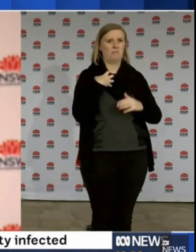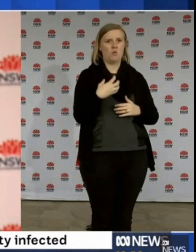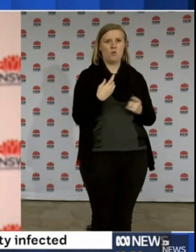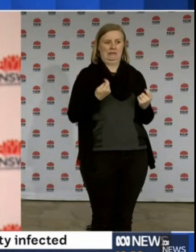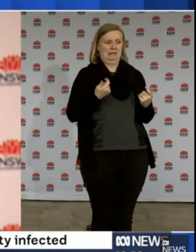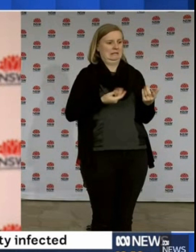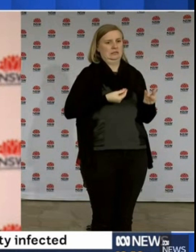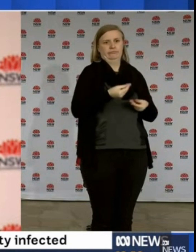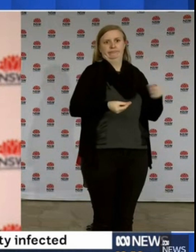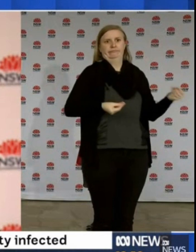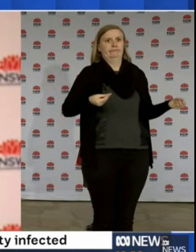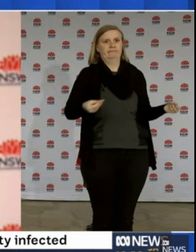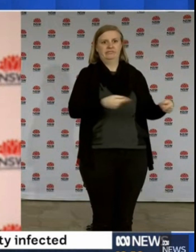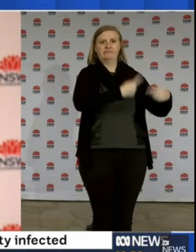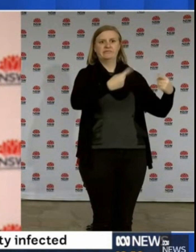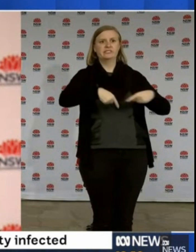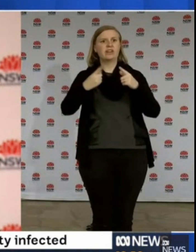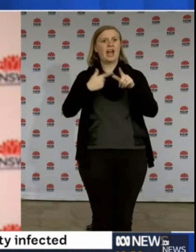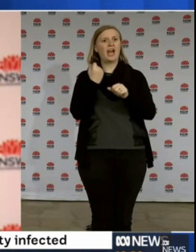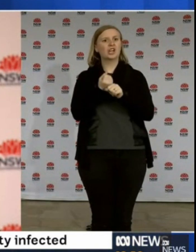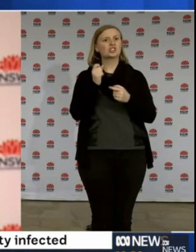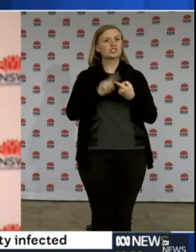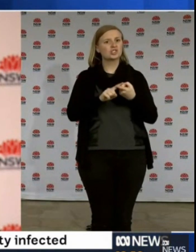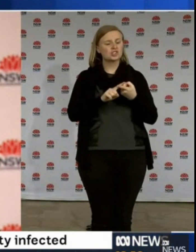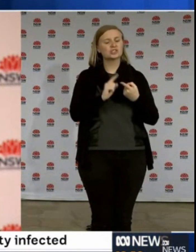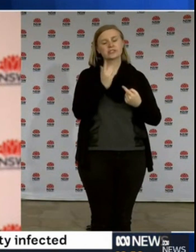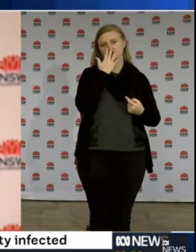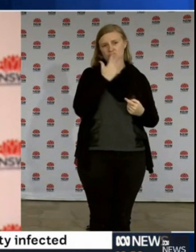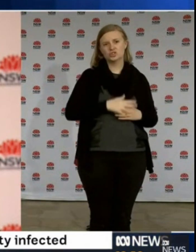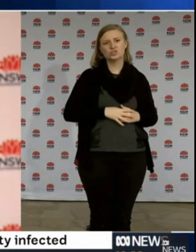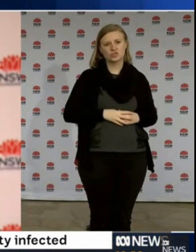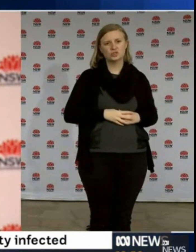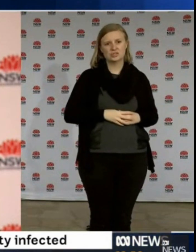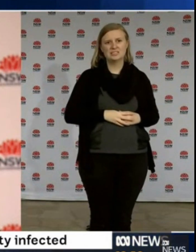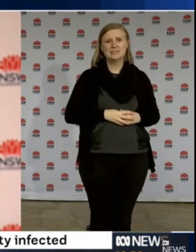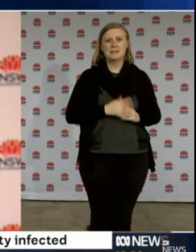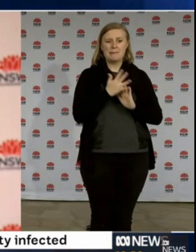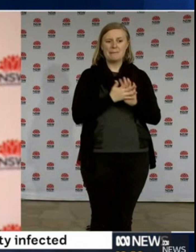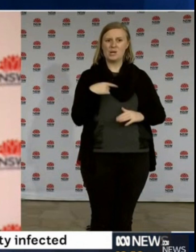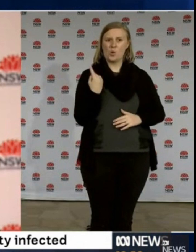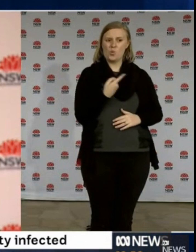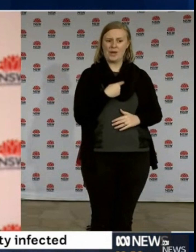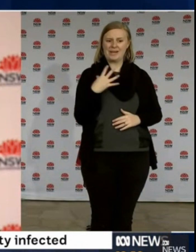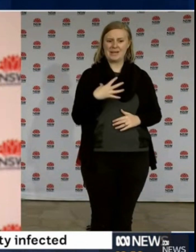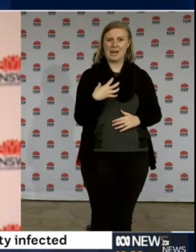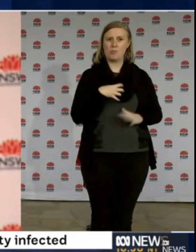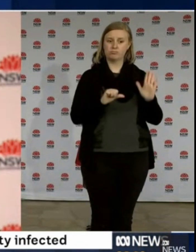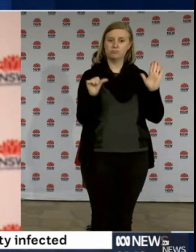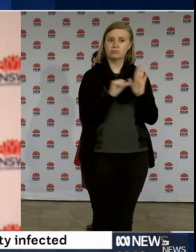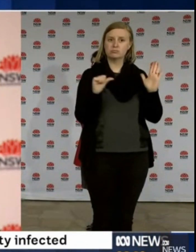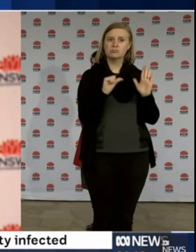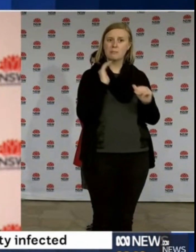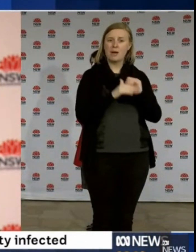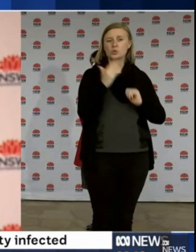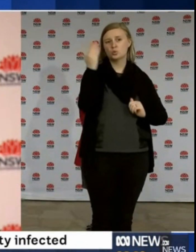variant will give us cause to even redouble our, strengthen our guidelines in relation to schools, and our approach to schools will need